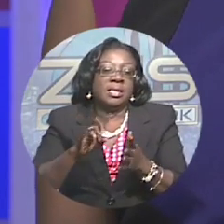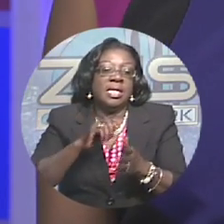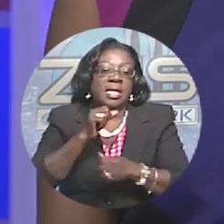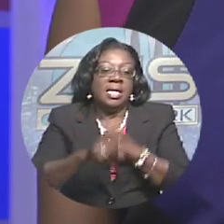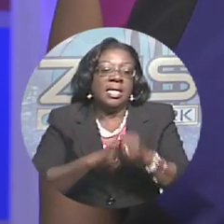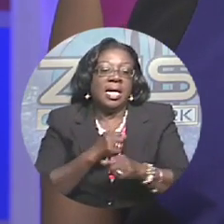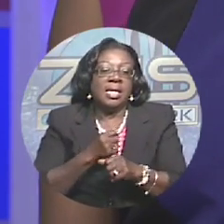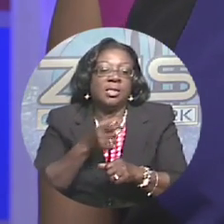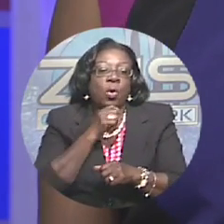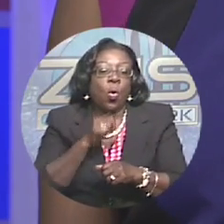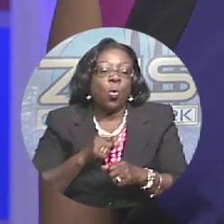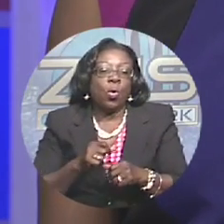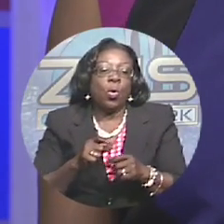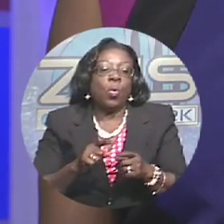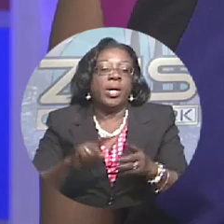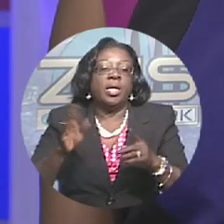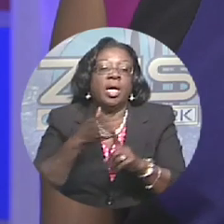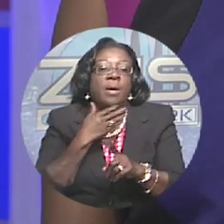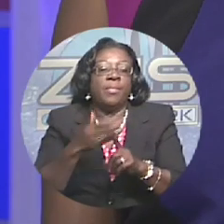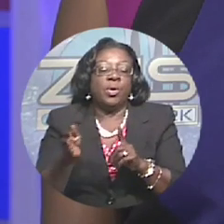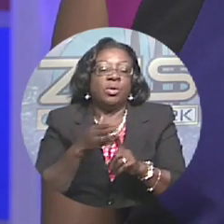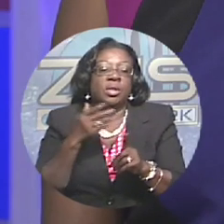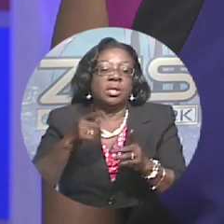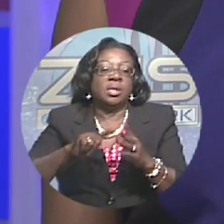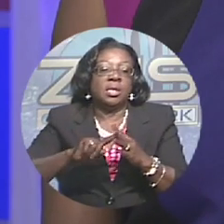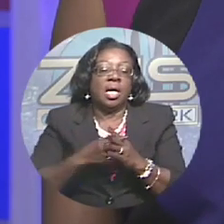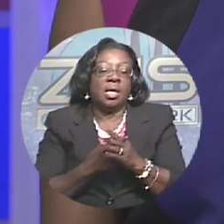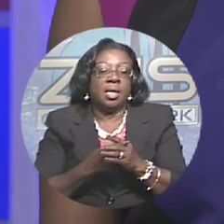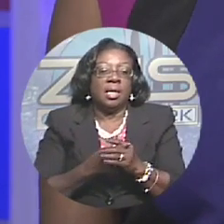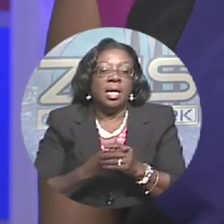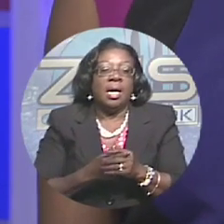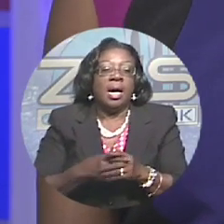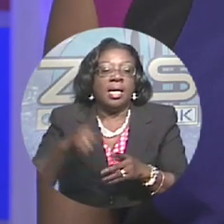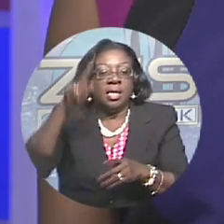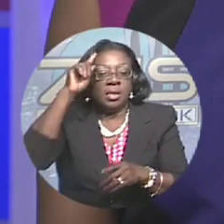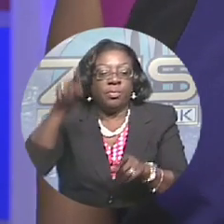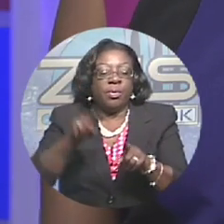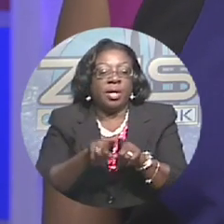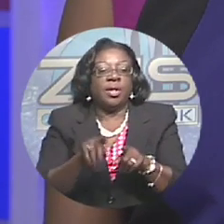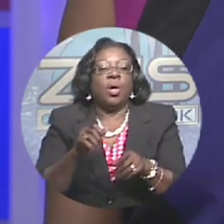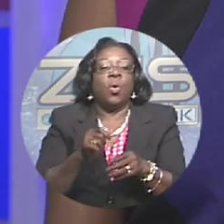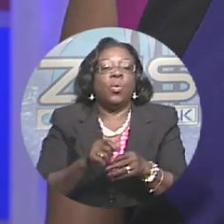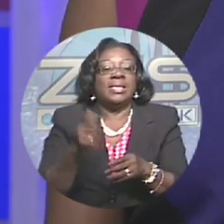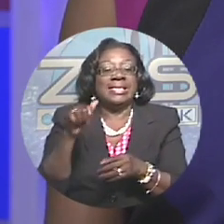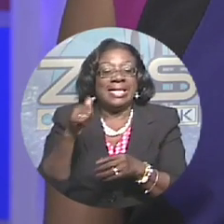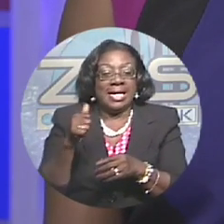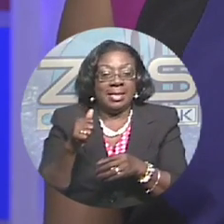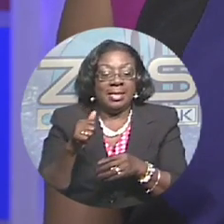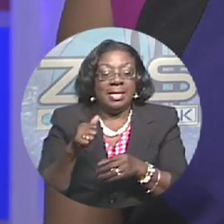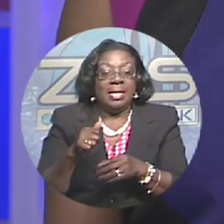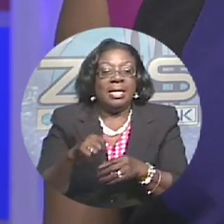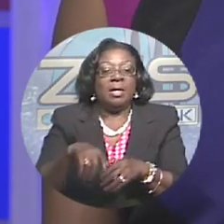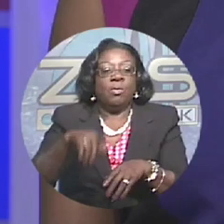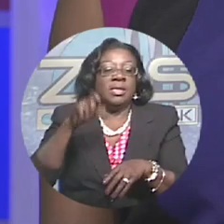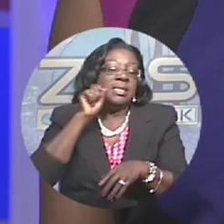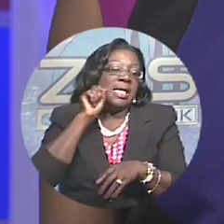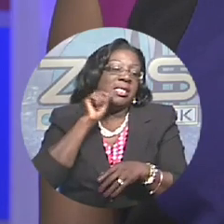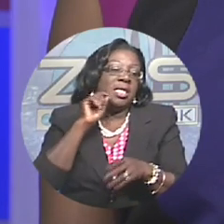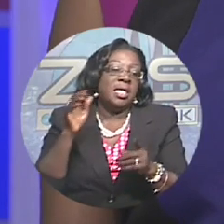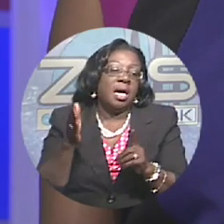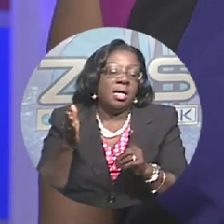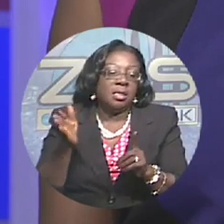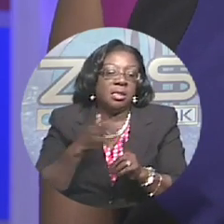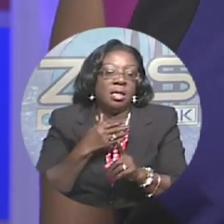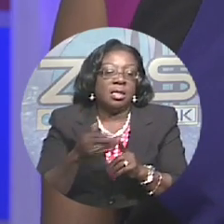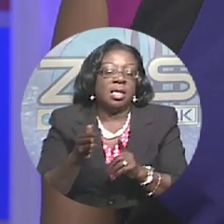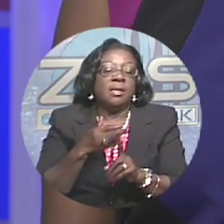his brother was 10. The child said he was sexually assaulted between 7 to 10 times between December of 2009 and December of